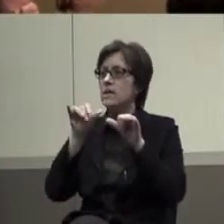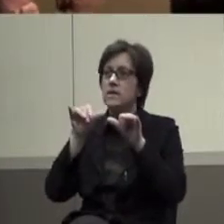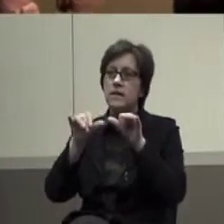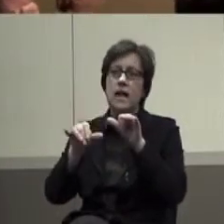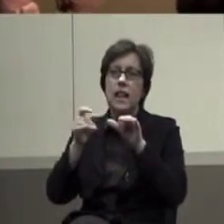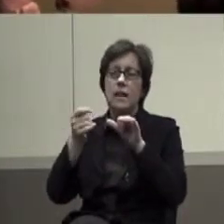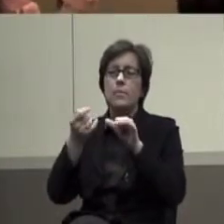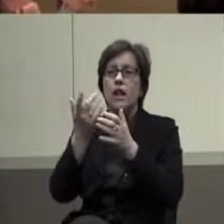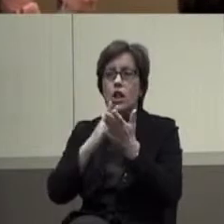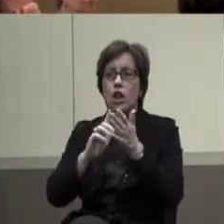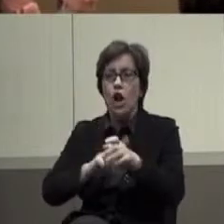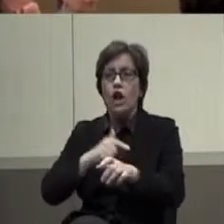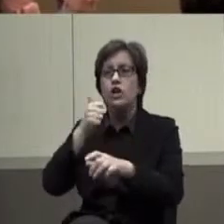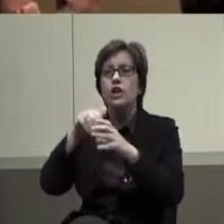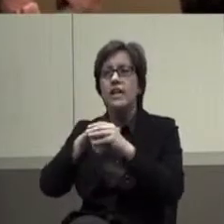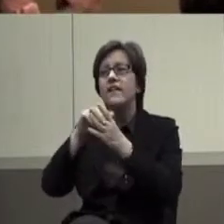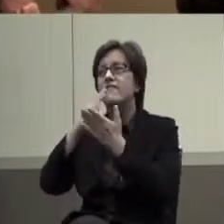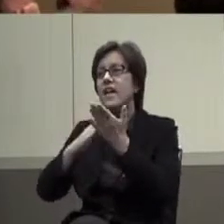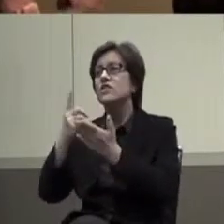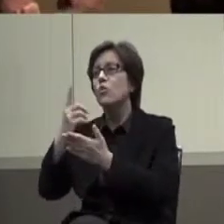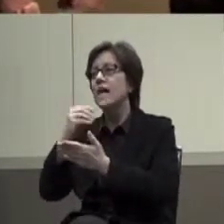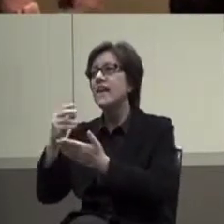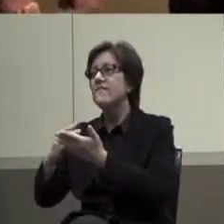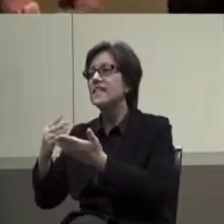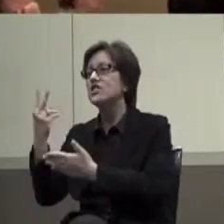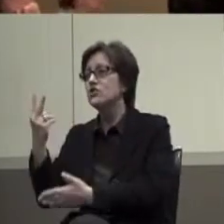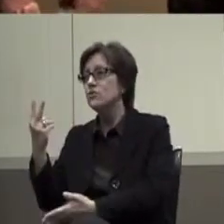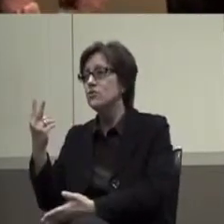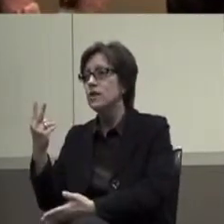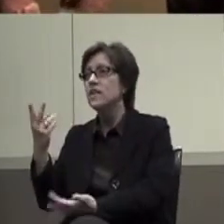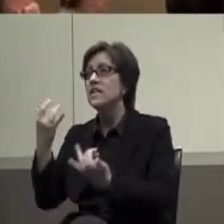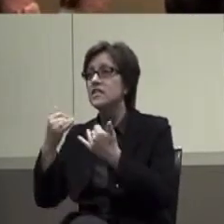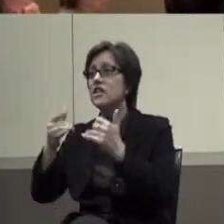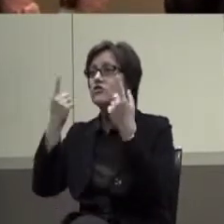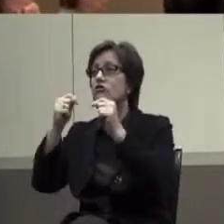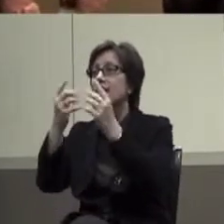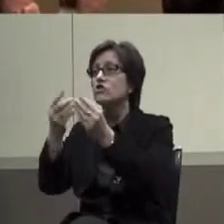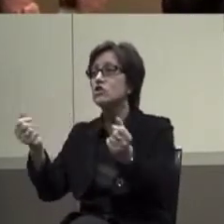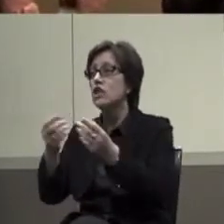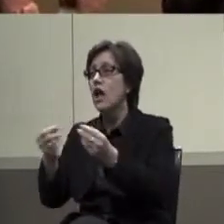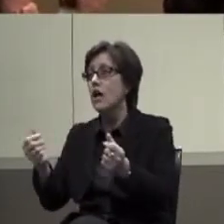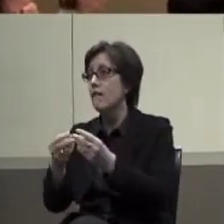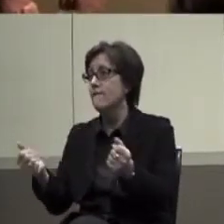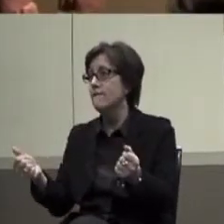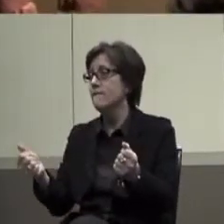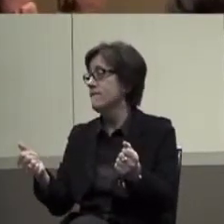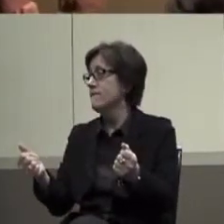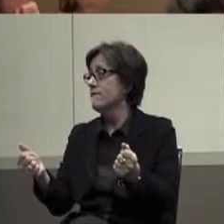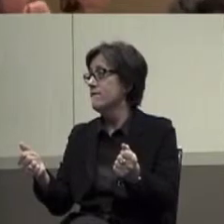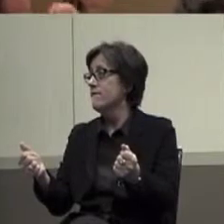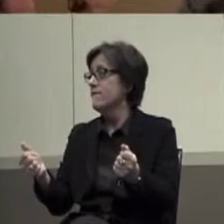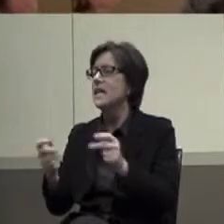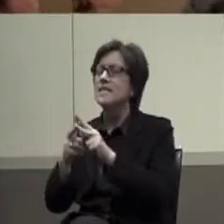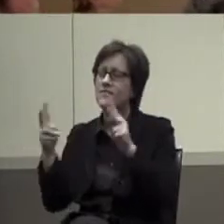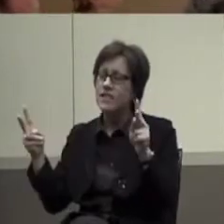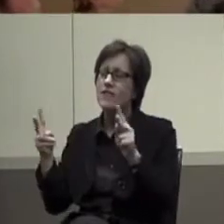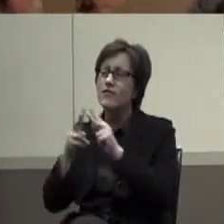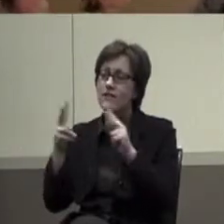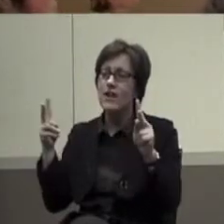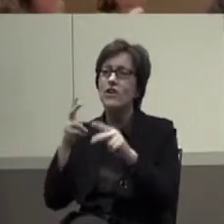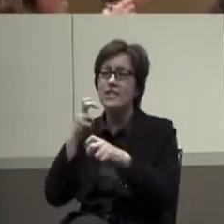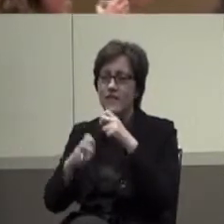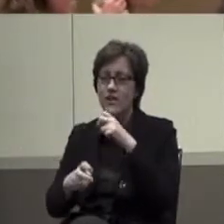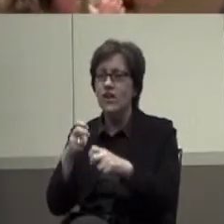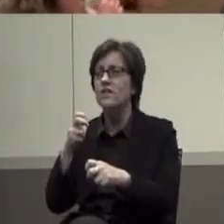phase 2? Still going for the solutions? It is very, very hard, okay? One of